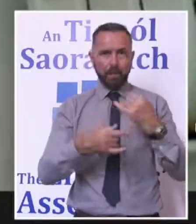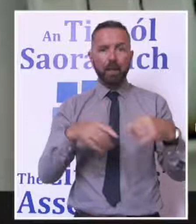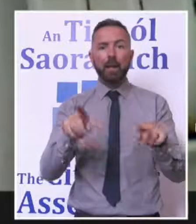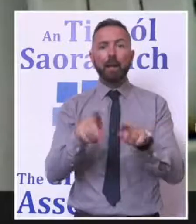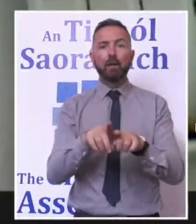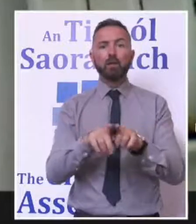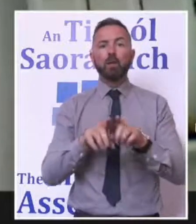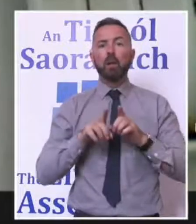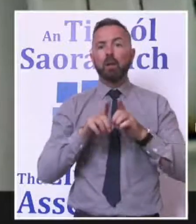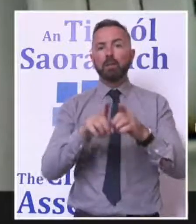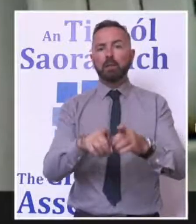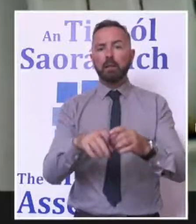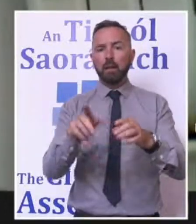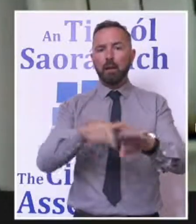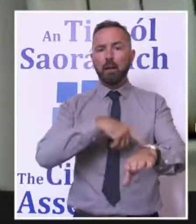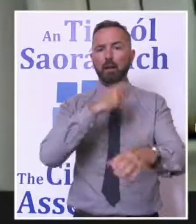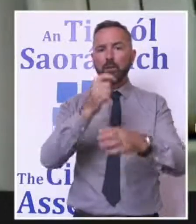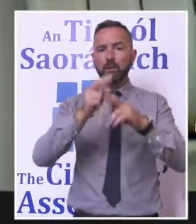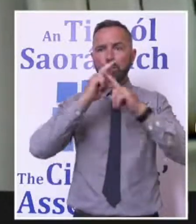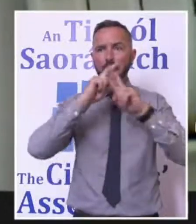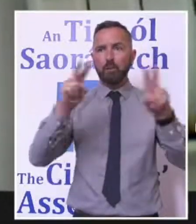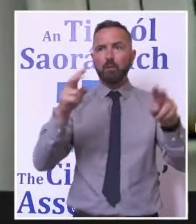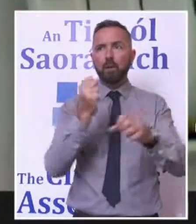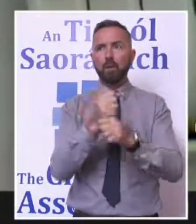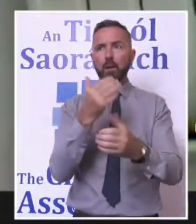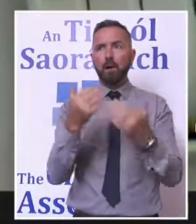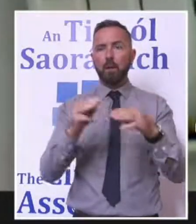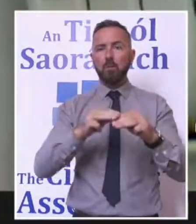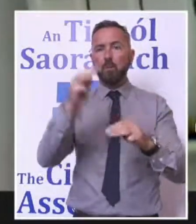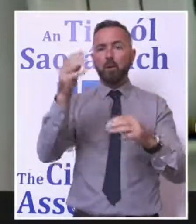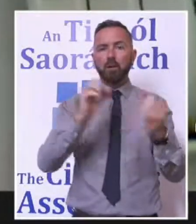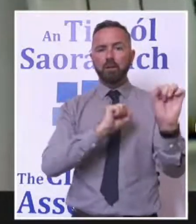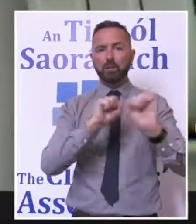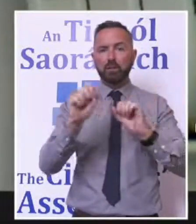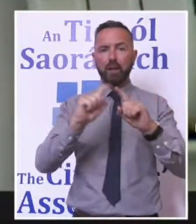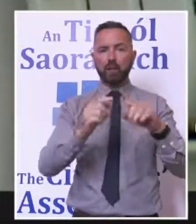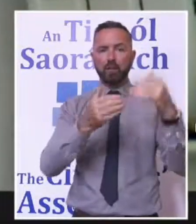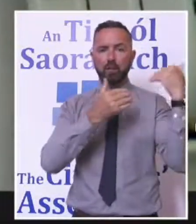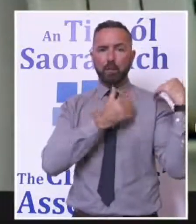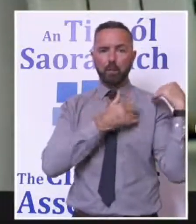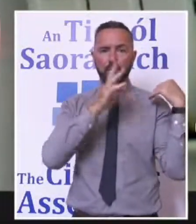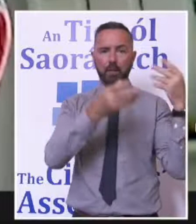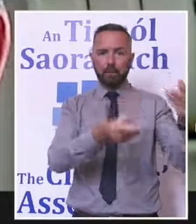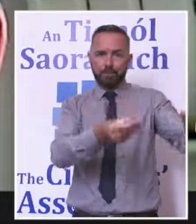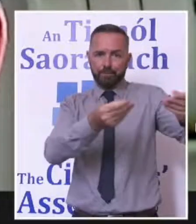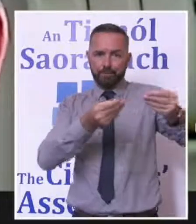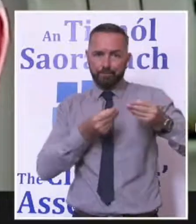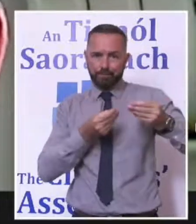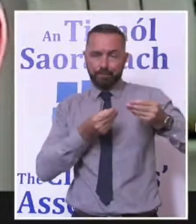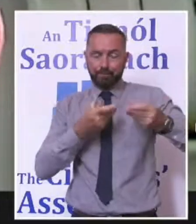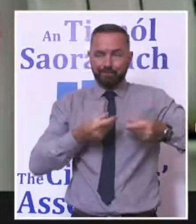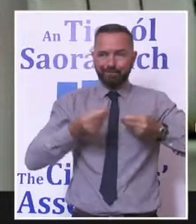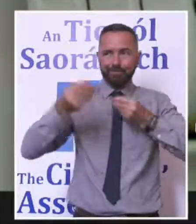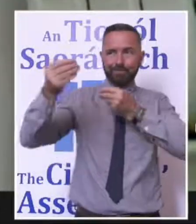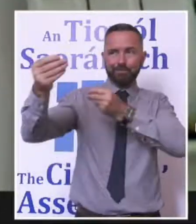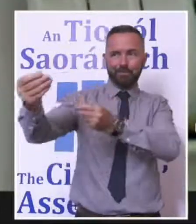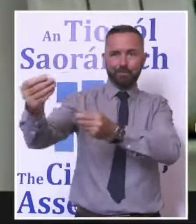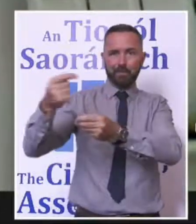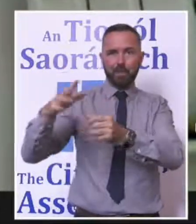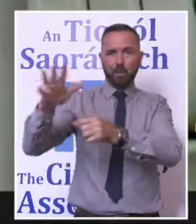longer term view about how more services and more responsibilities might be migrated back into the local authority